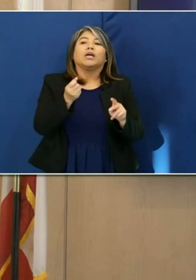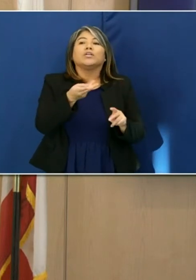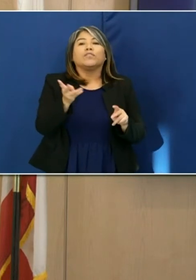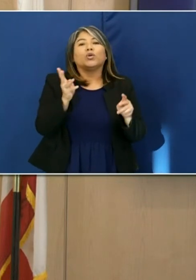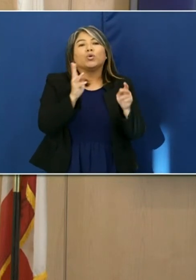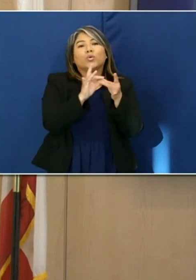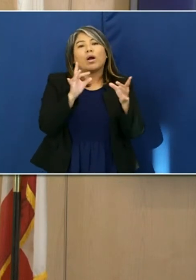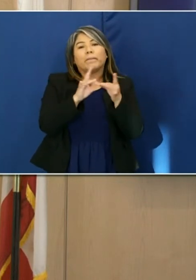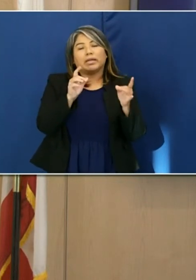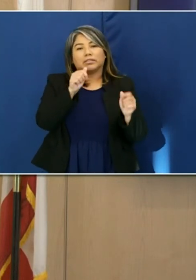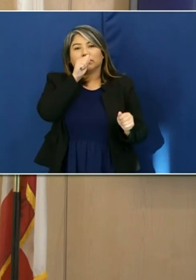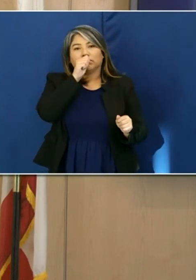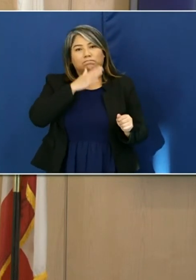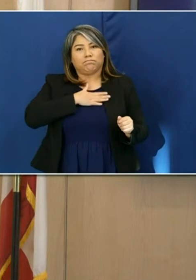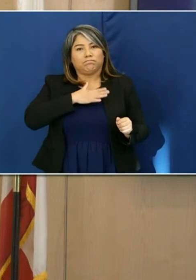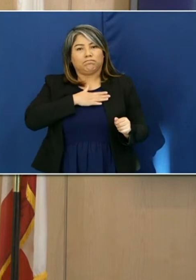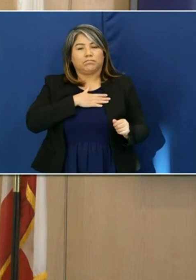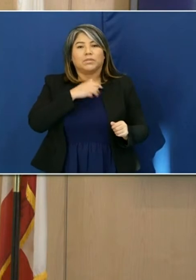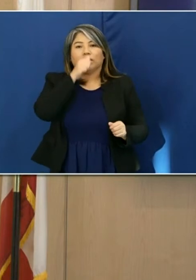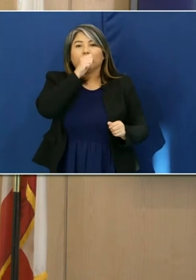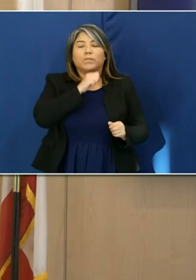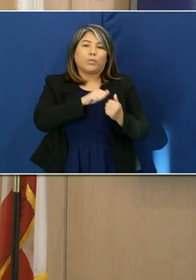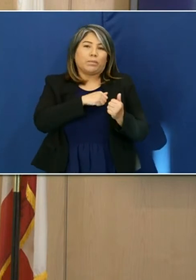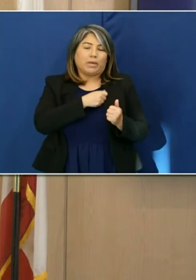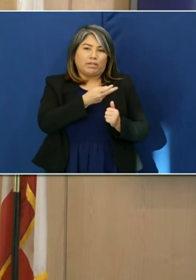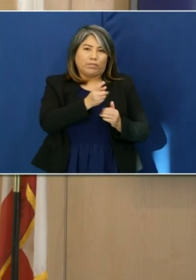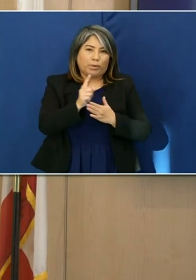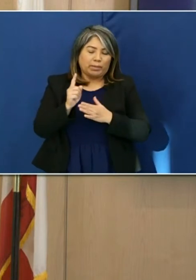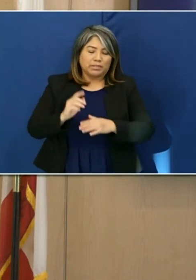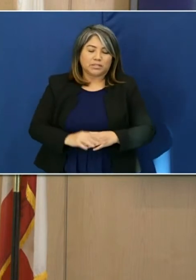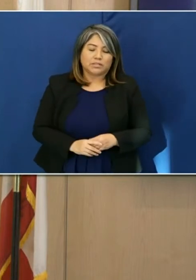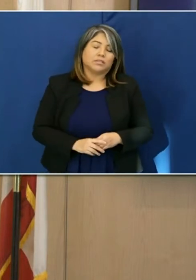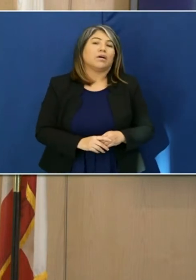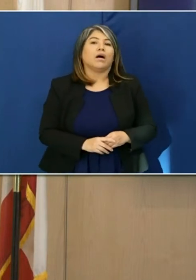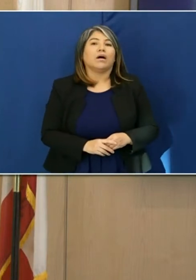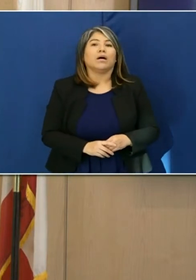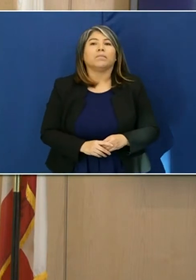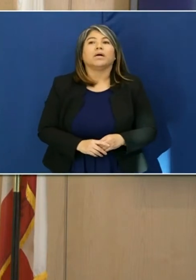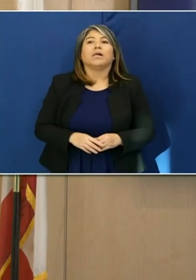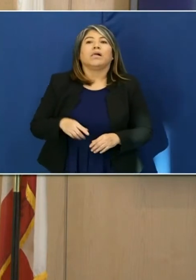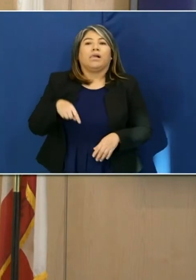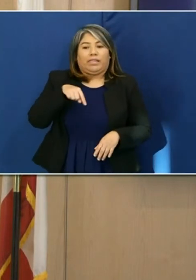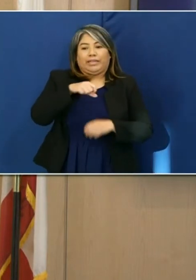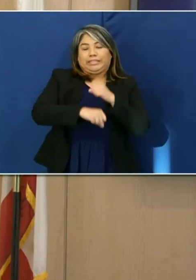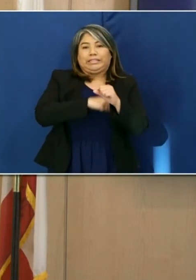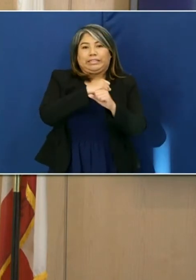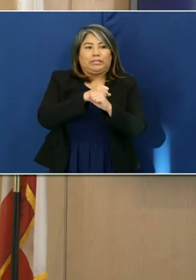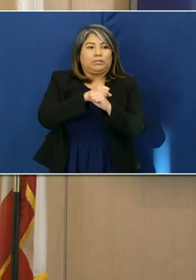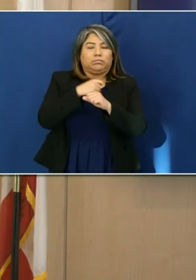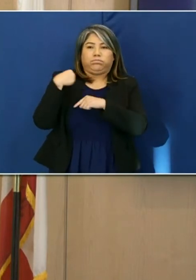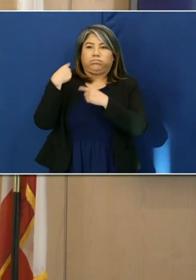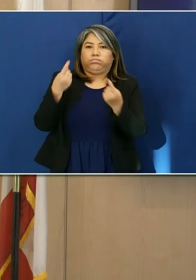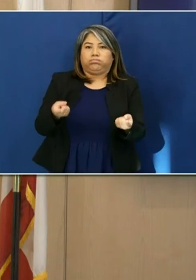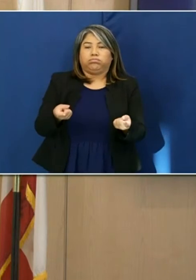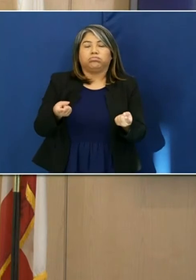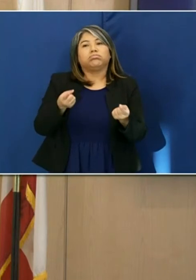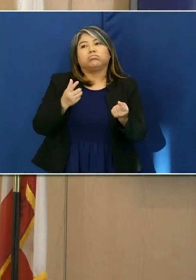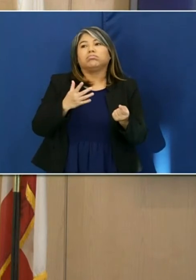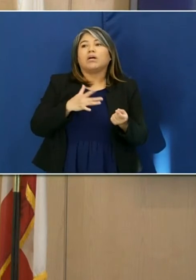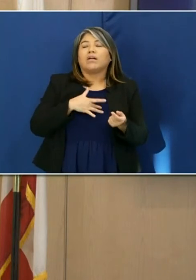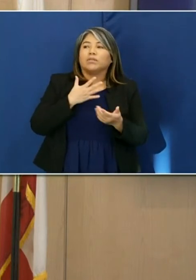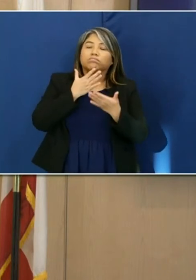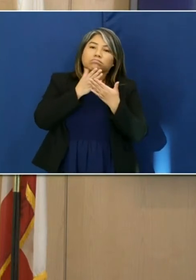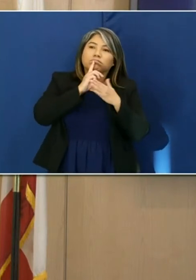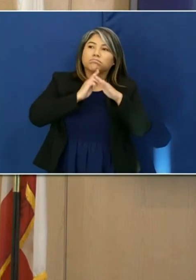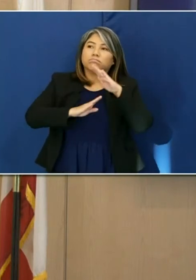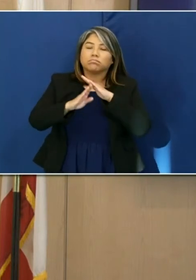personal comments. And if you'll bear with me for just a few moments. Over this past year, I've been honored, obviously, to serve as chairman of the San Diego